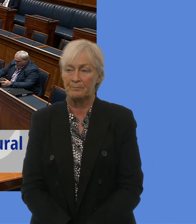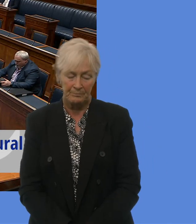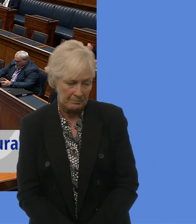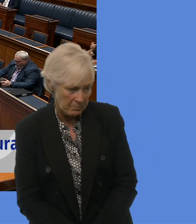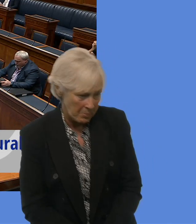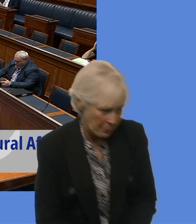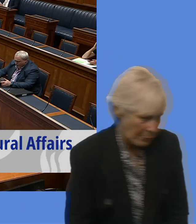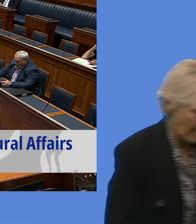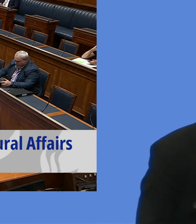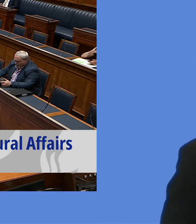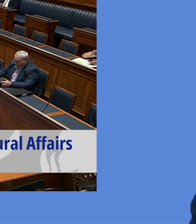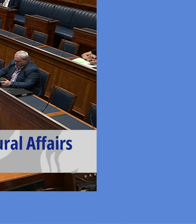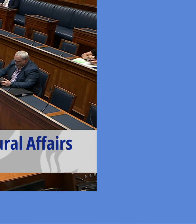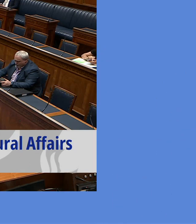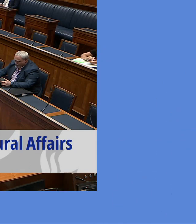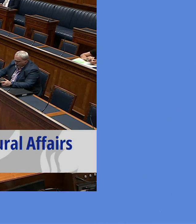Malone.